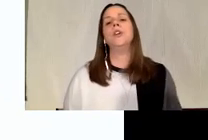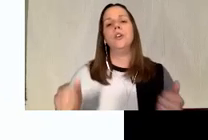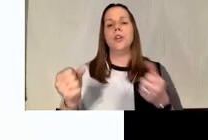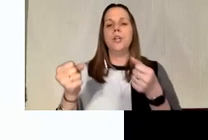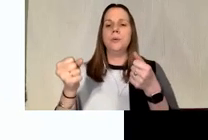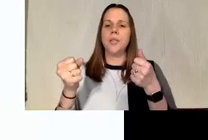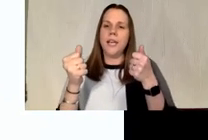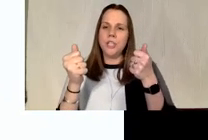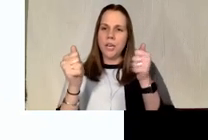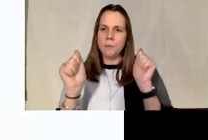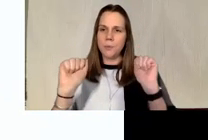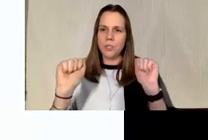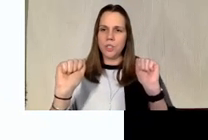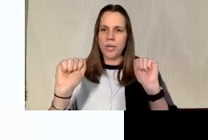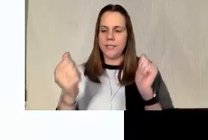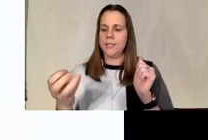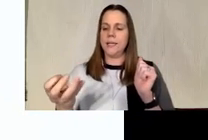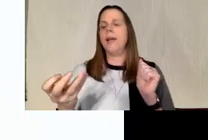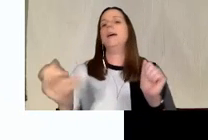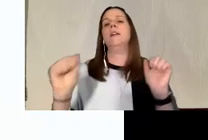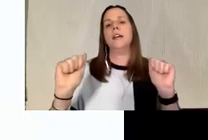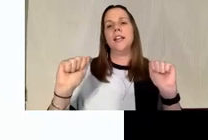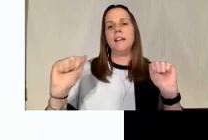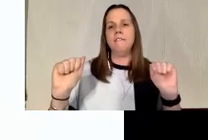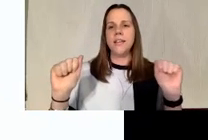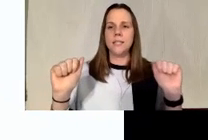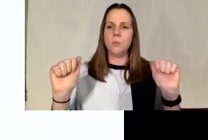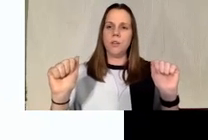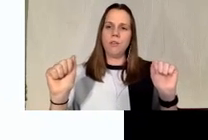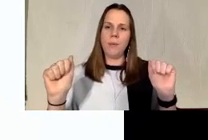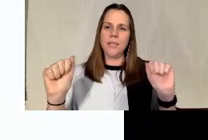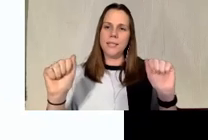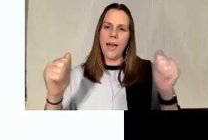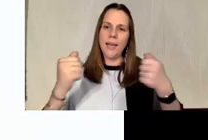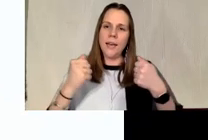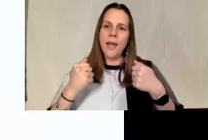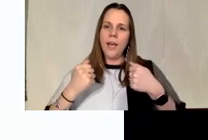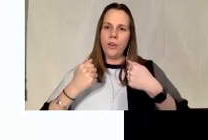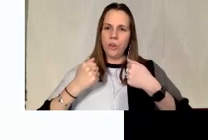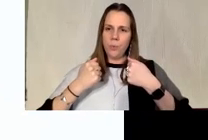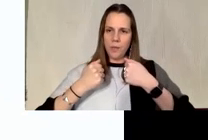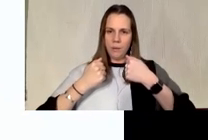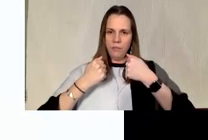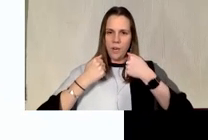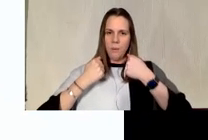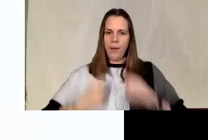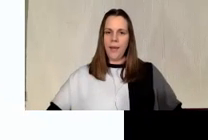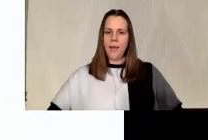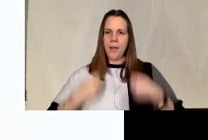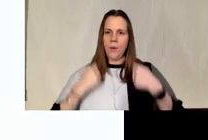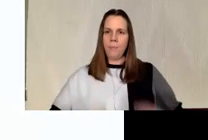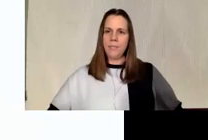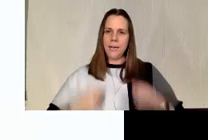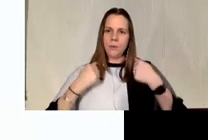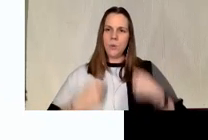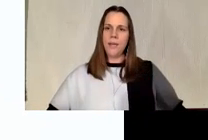Bath, you're going to use A shapes, which is just kind of like a fist with your thumb at the side. You're going to put them in front of your body